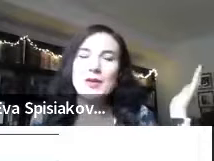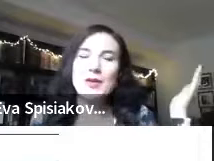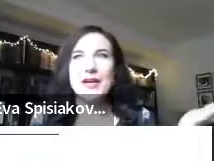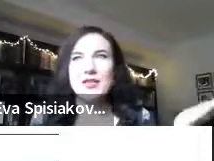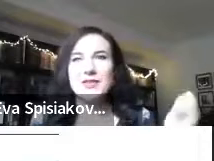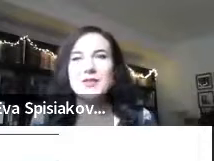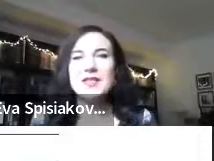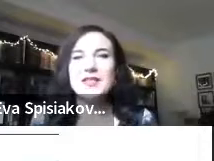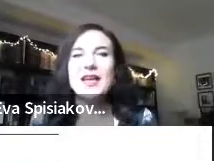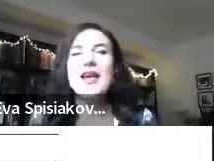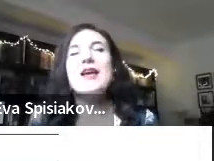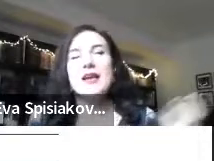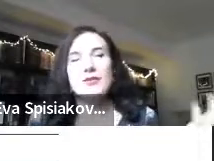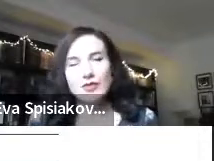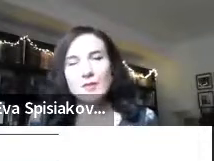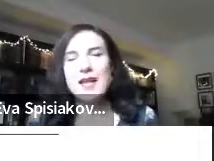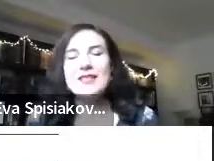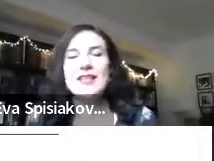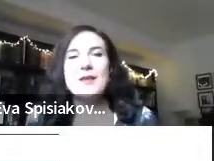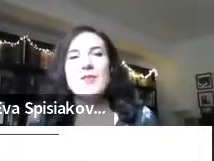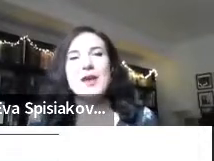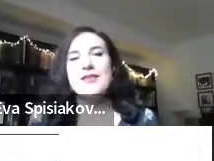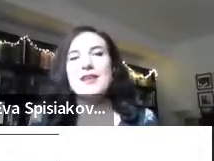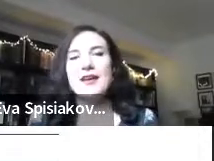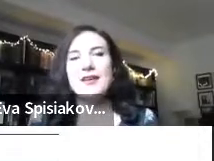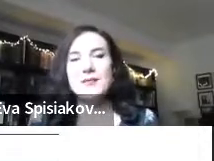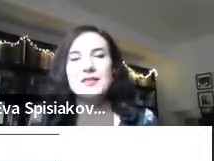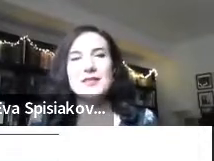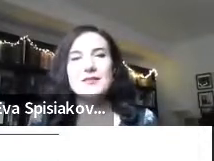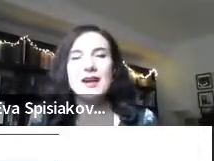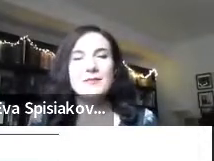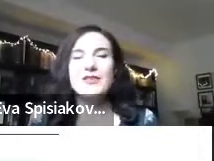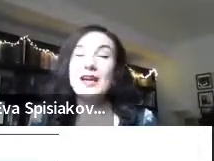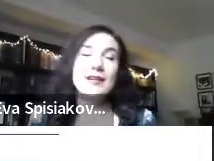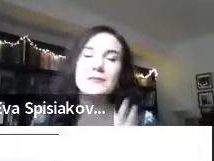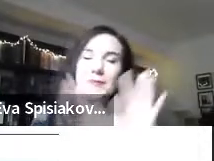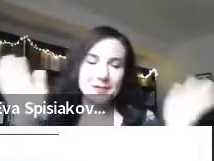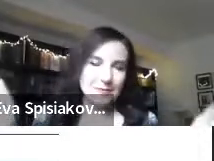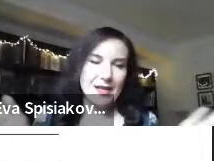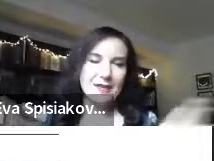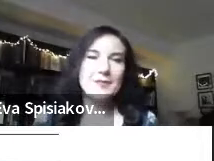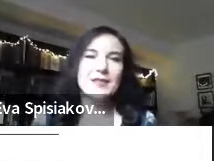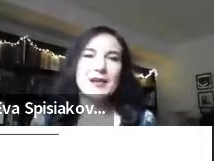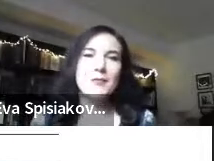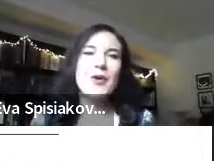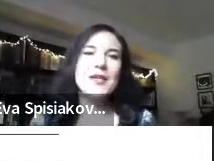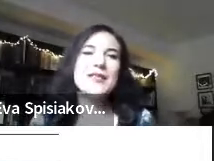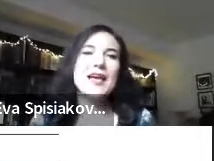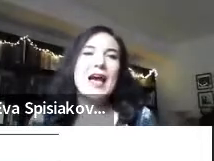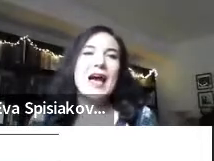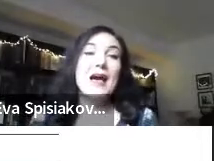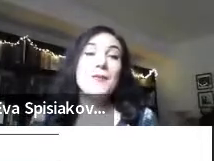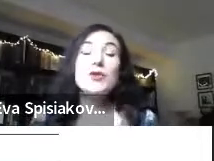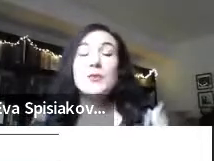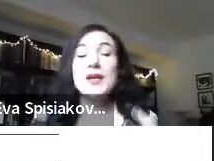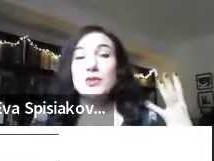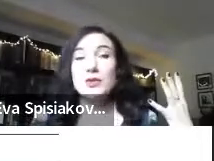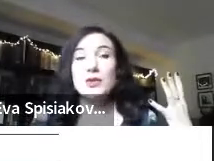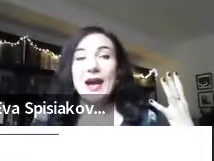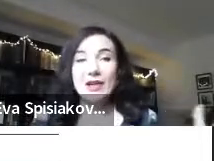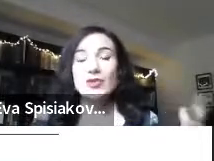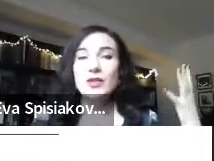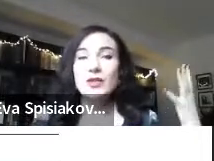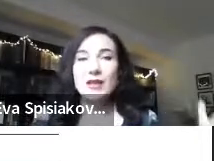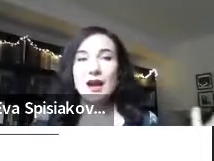plastic straws globally by 2020, replacing them with cups that can't be recycled, but that's beside the point, all the